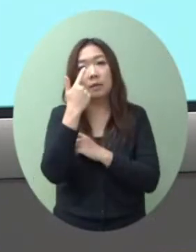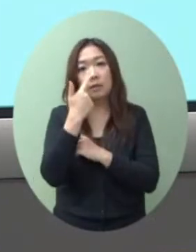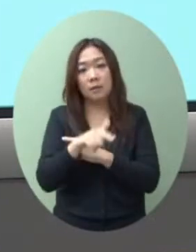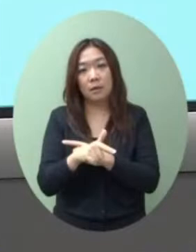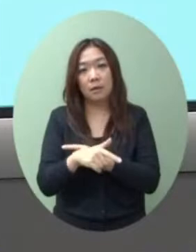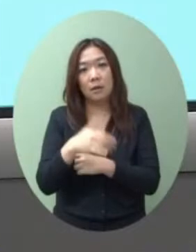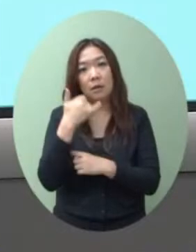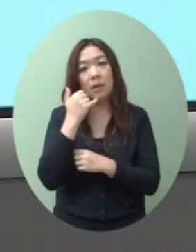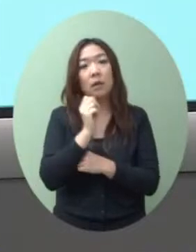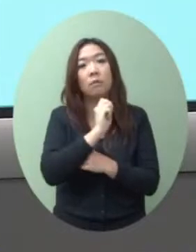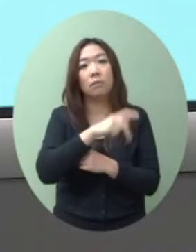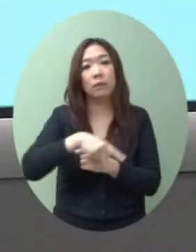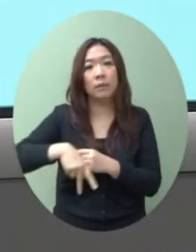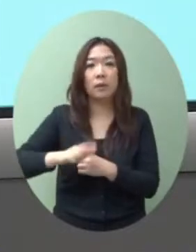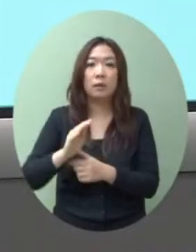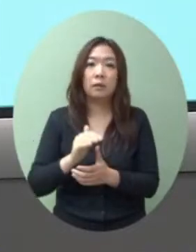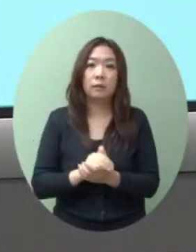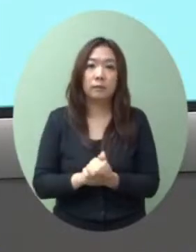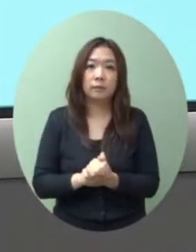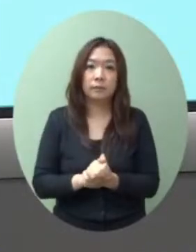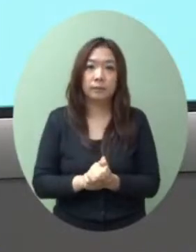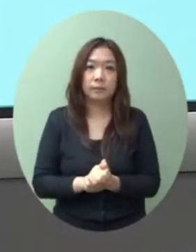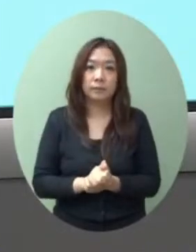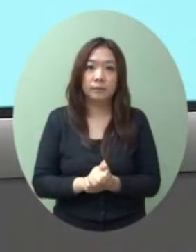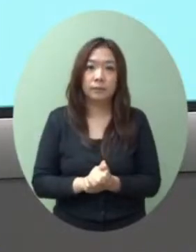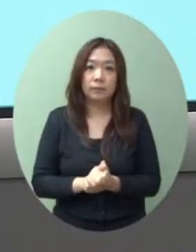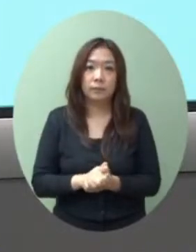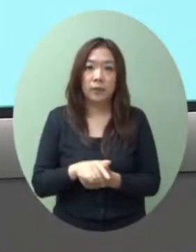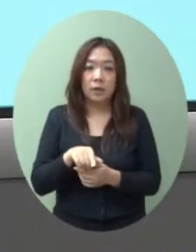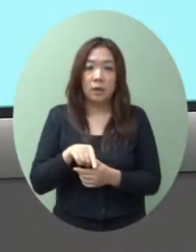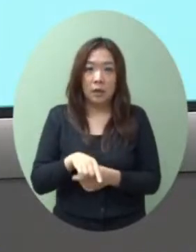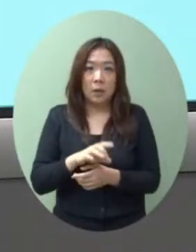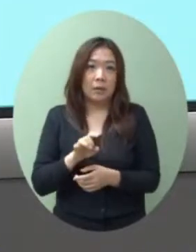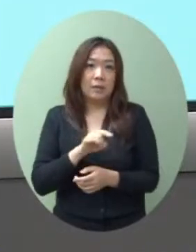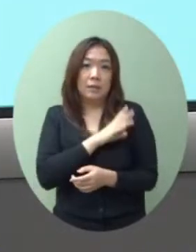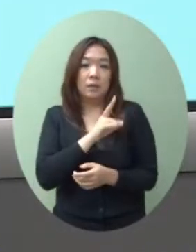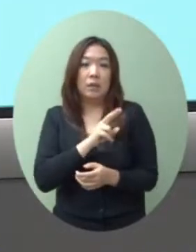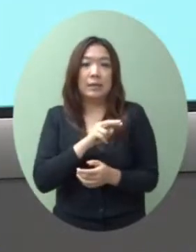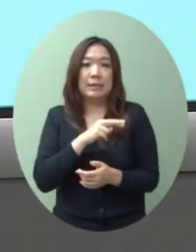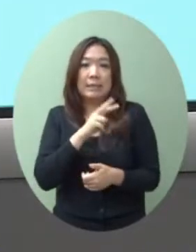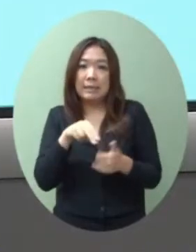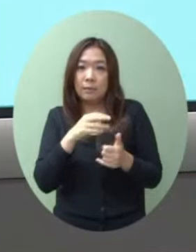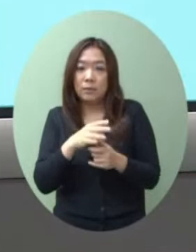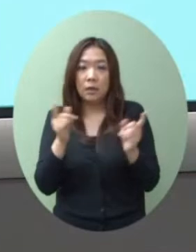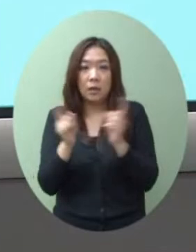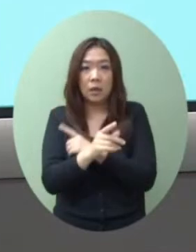red and yellow code, we require the updated Leap Home Safe app.